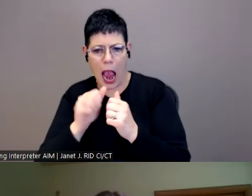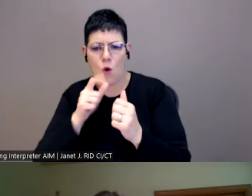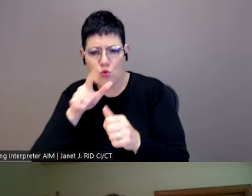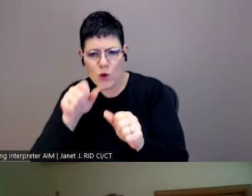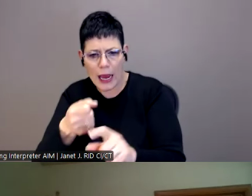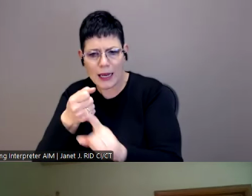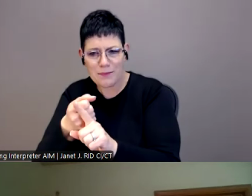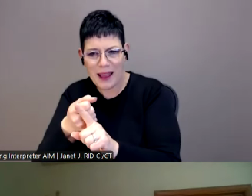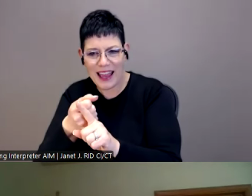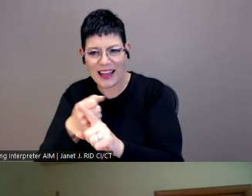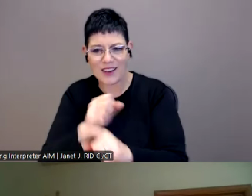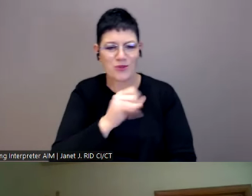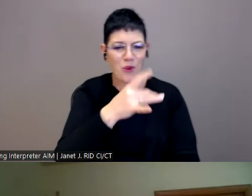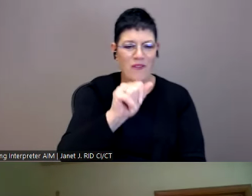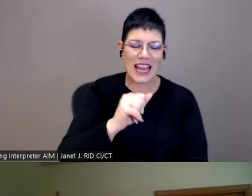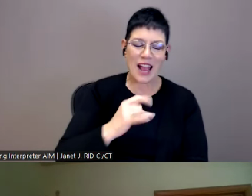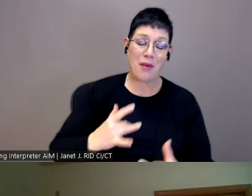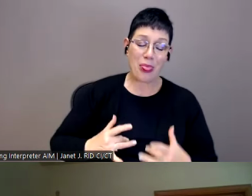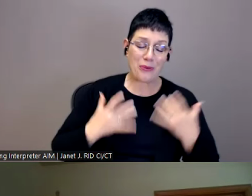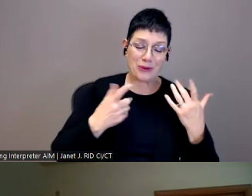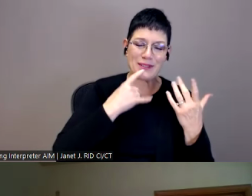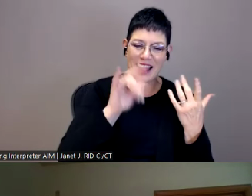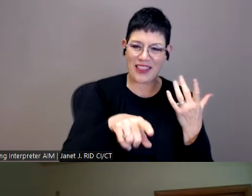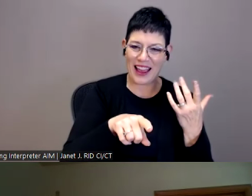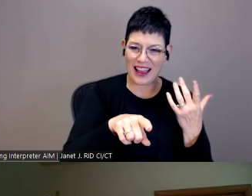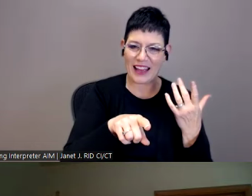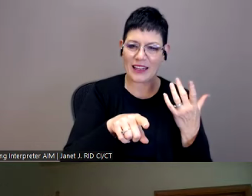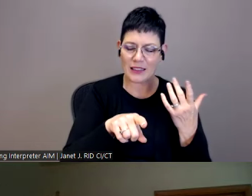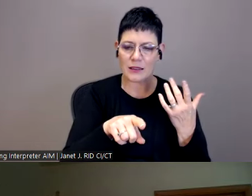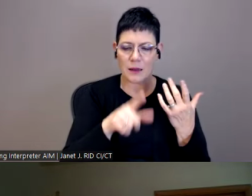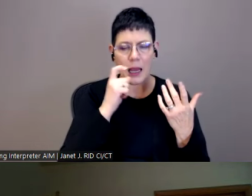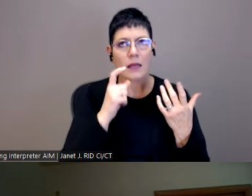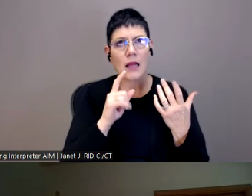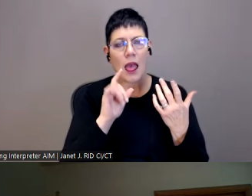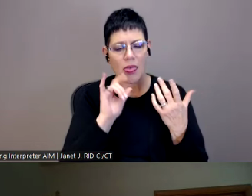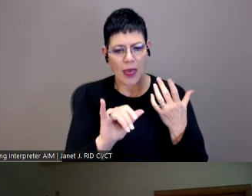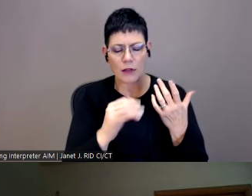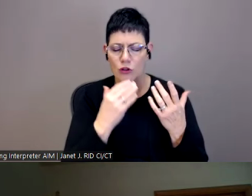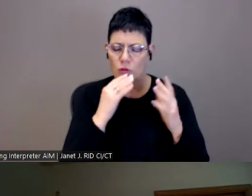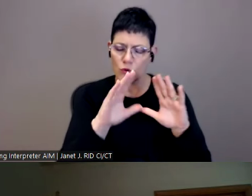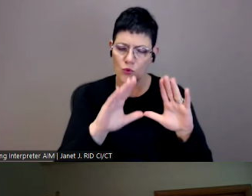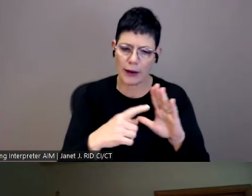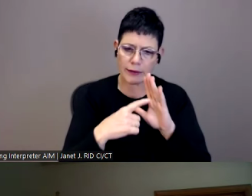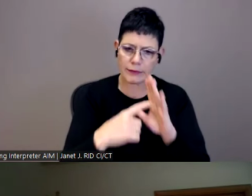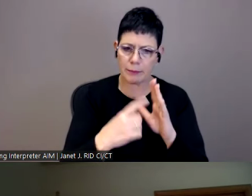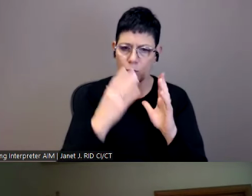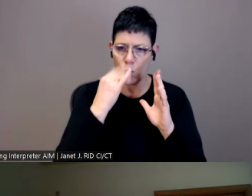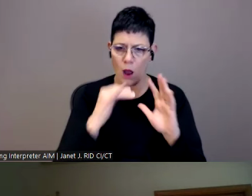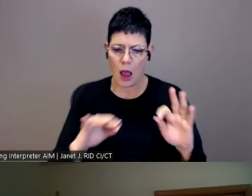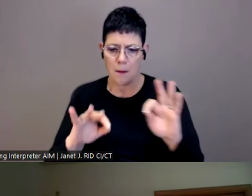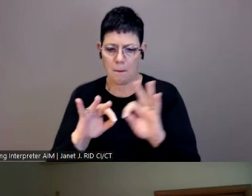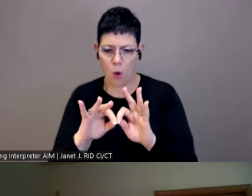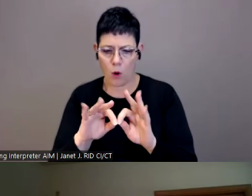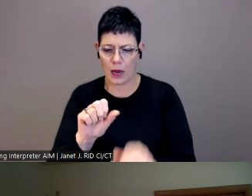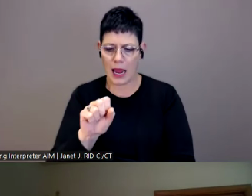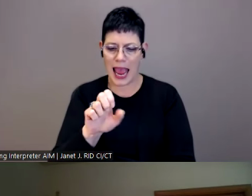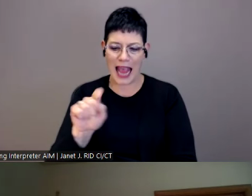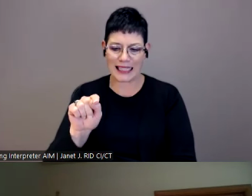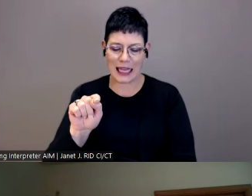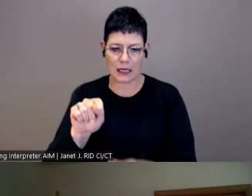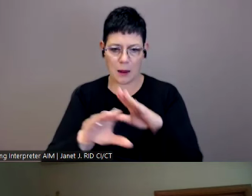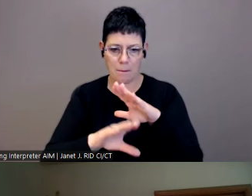I'm glad you said it with my tying things back to the toolkit, because I think that's a really good example of why an asset-based approach to